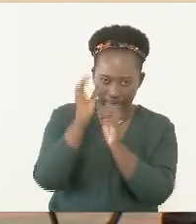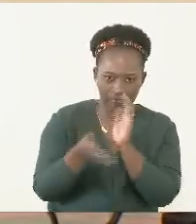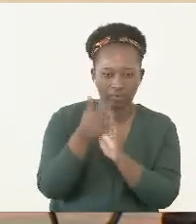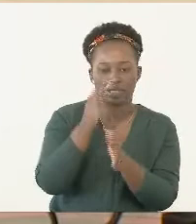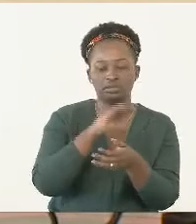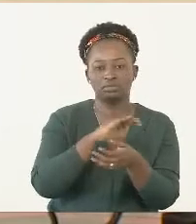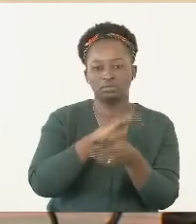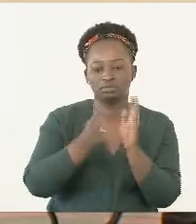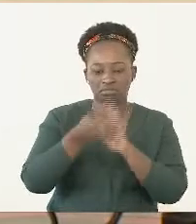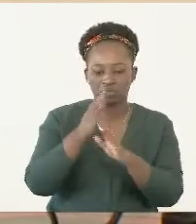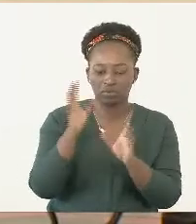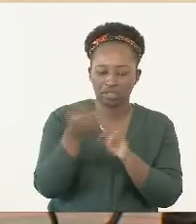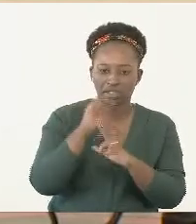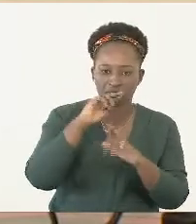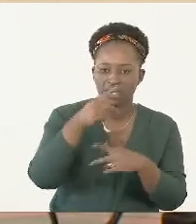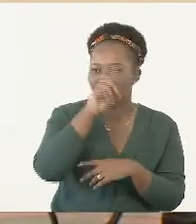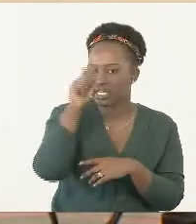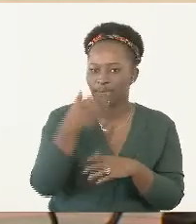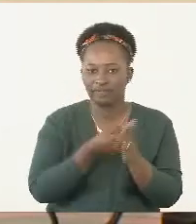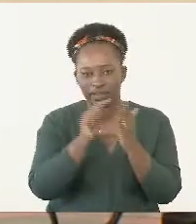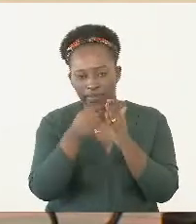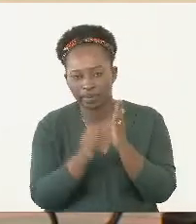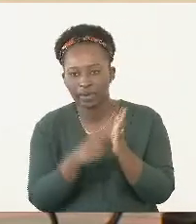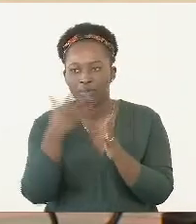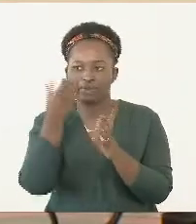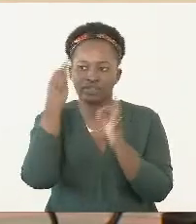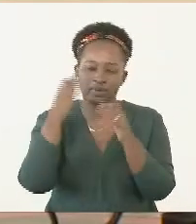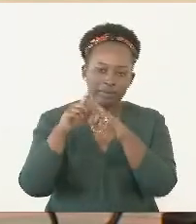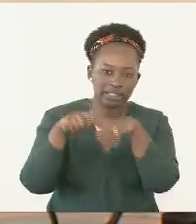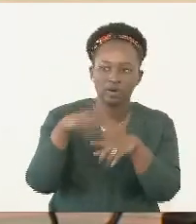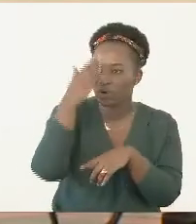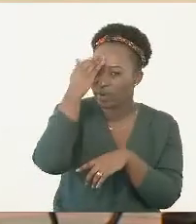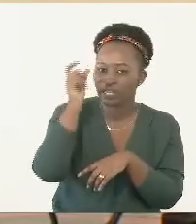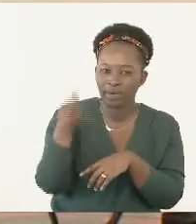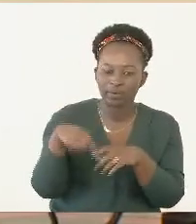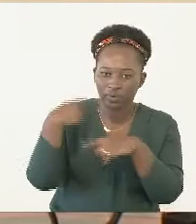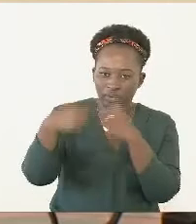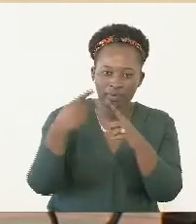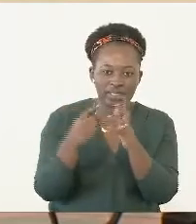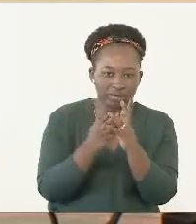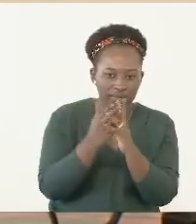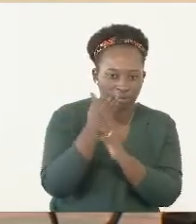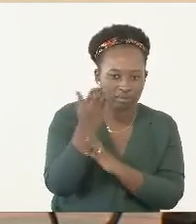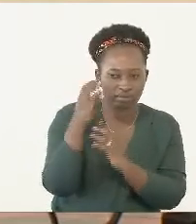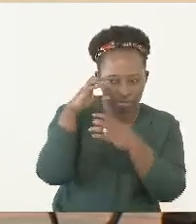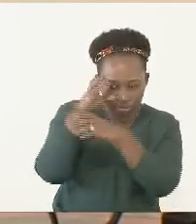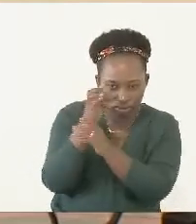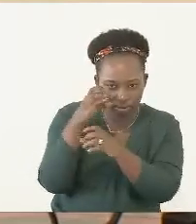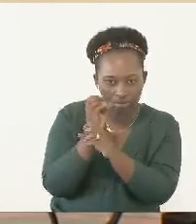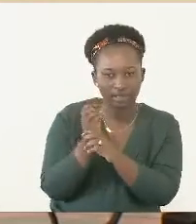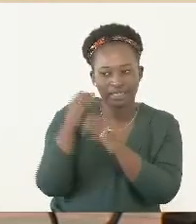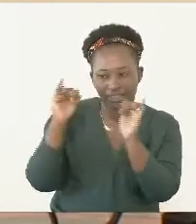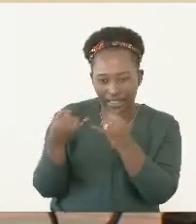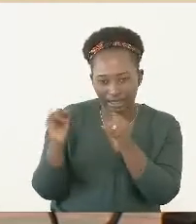then we have the results out? Do they have some errors? Do they have some dangers? Why do people still have to go through the polymerase chain reaction? That